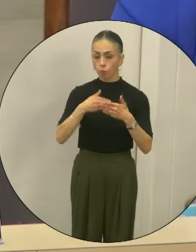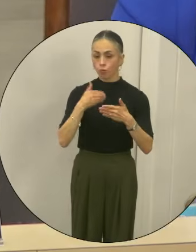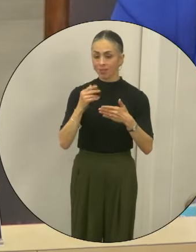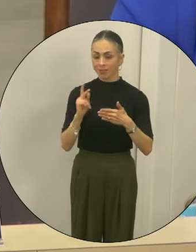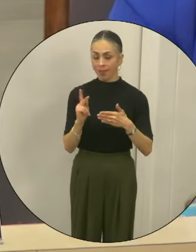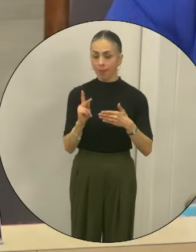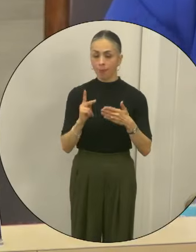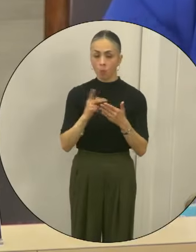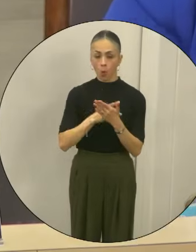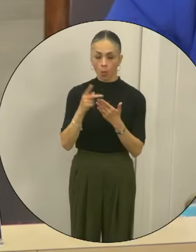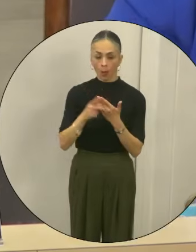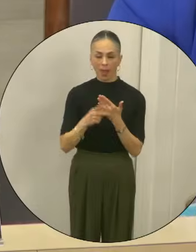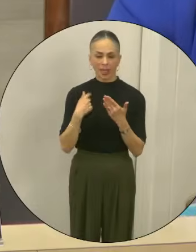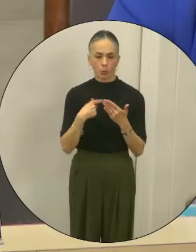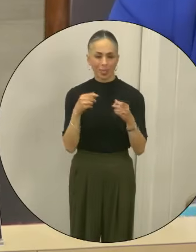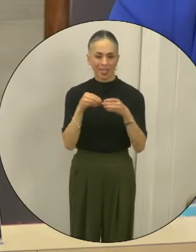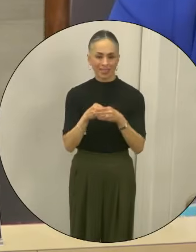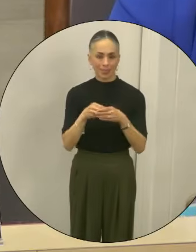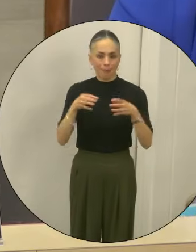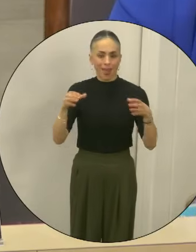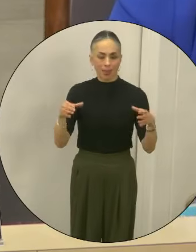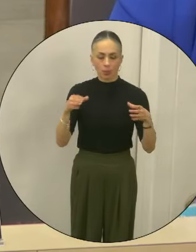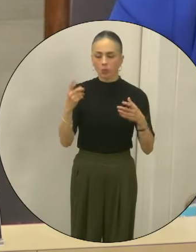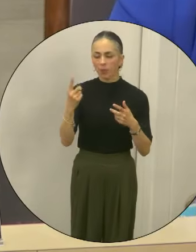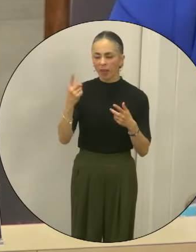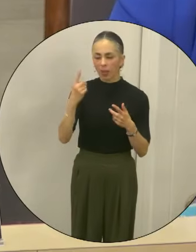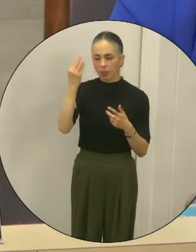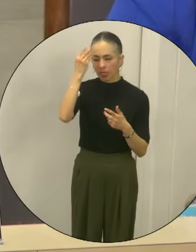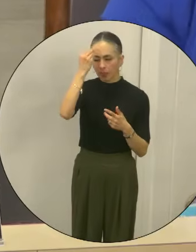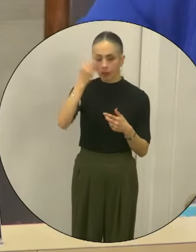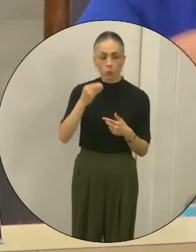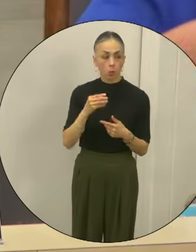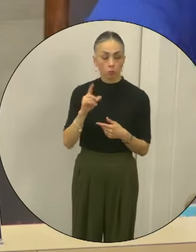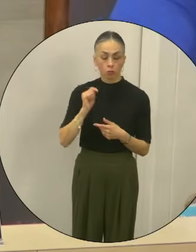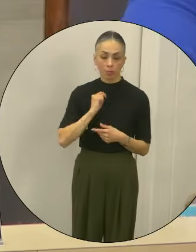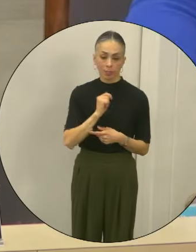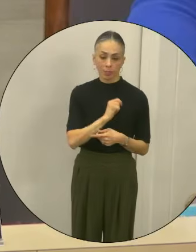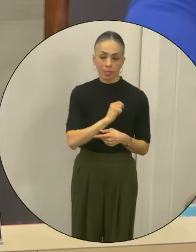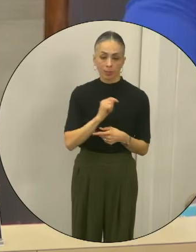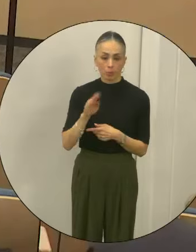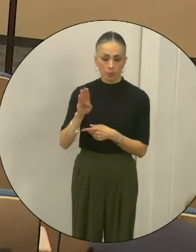we expand. So just something that I was thinking about. Trustee Bustamante Adams.